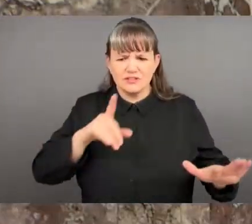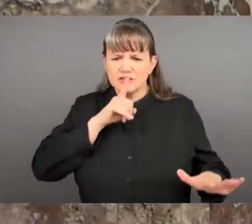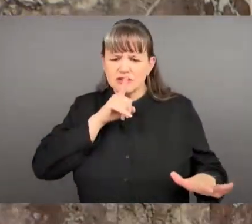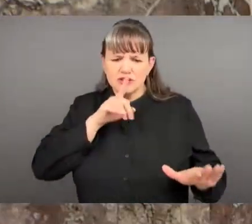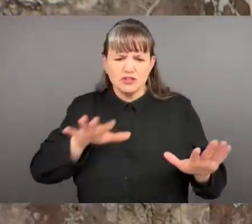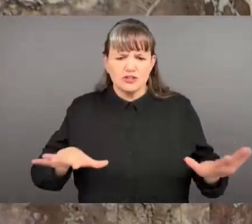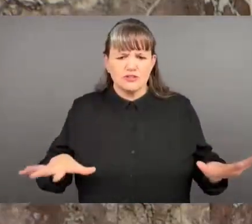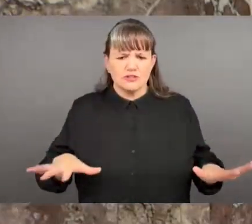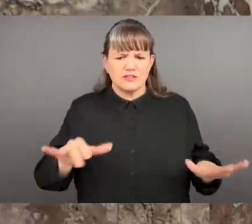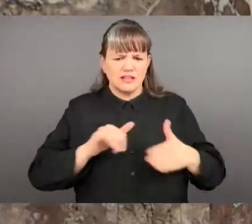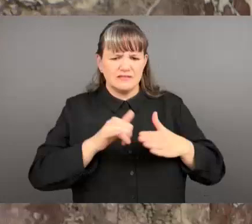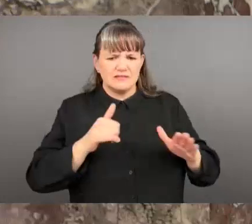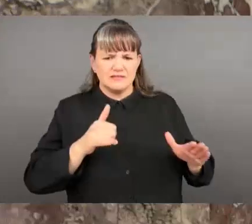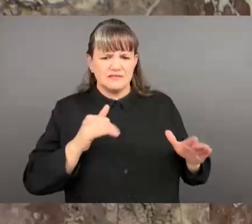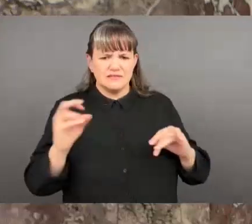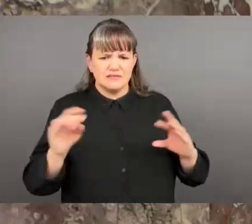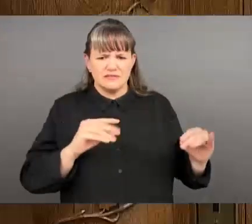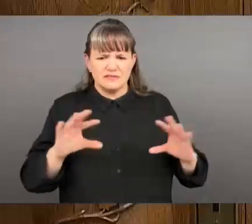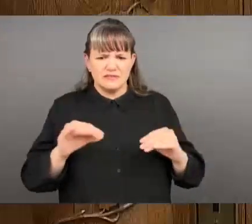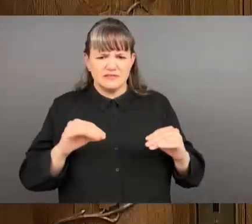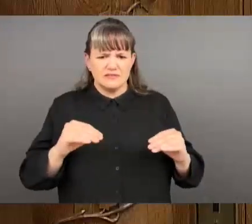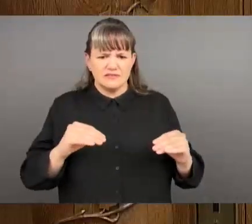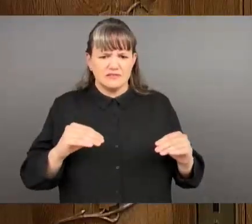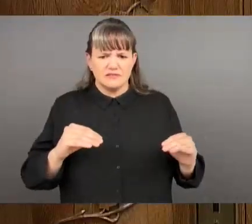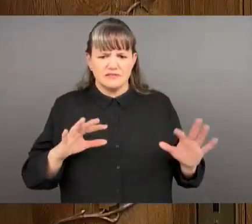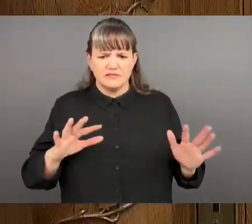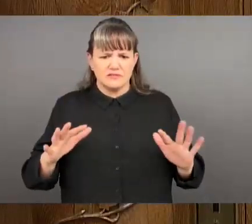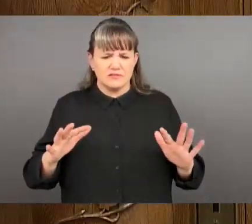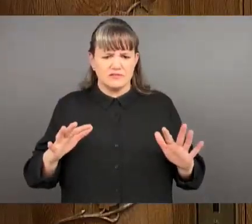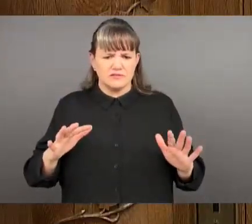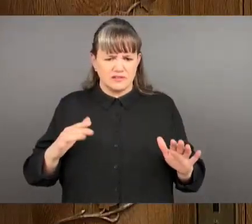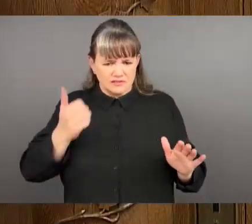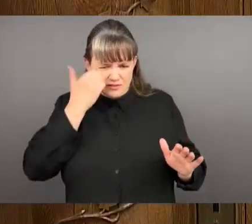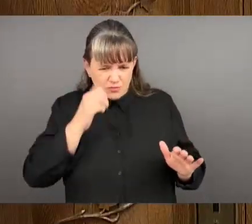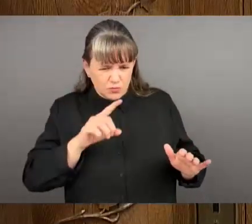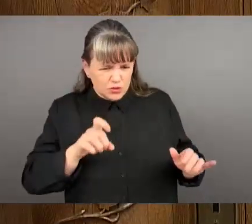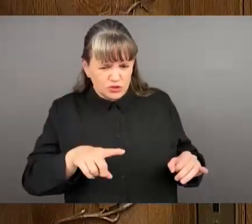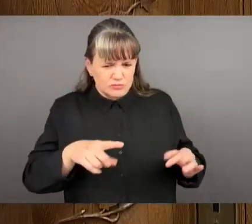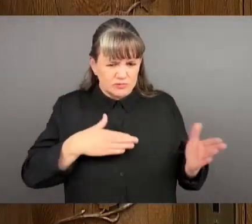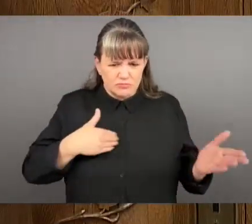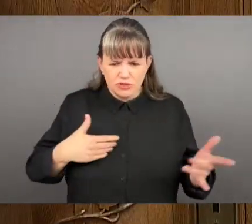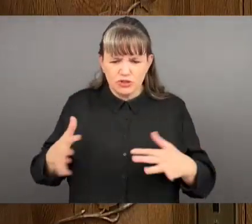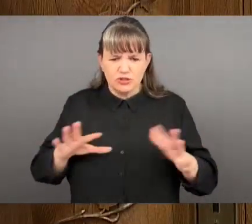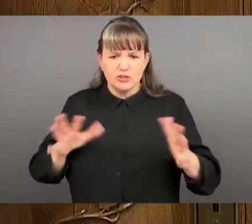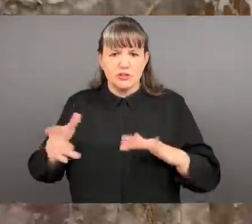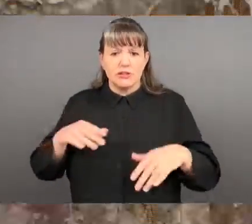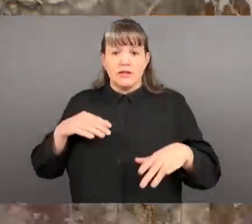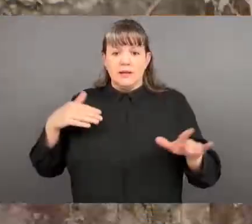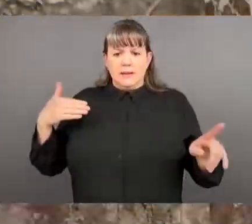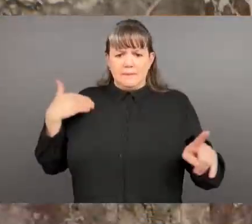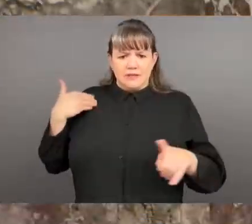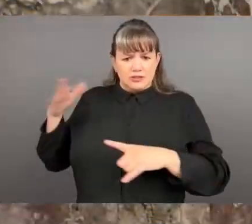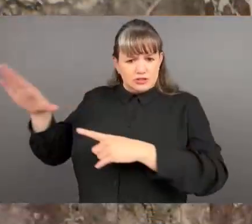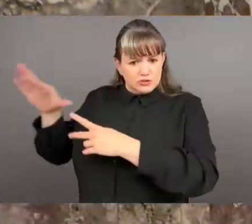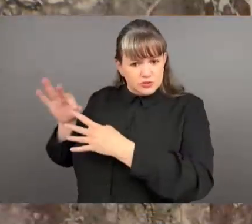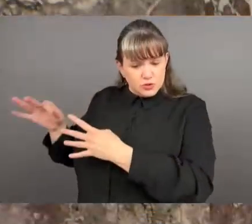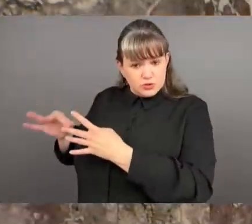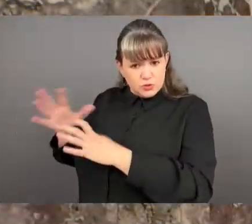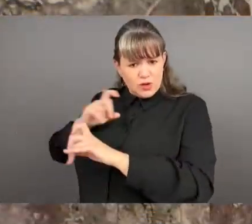Members, it's a minister's prerogative. If he wants to answer, he will answer. Well, Honourable